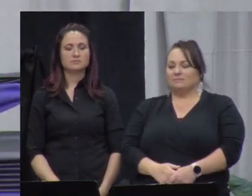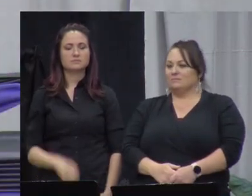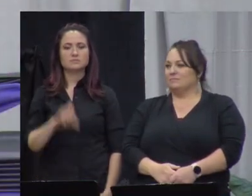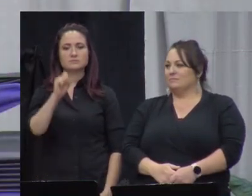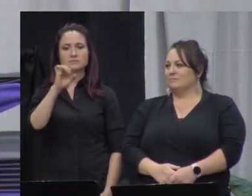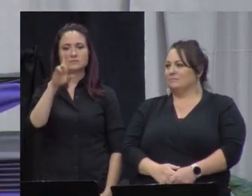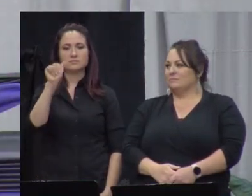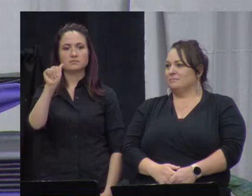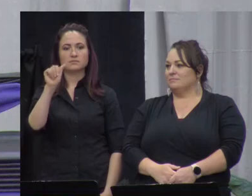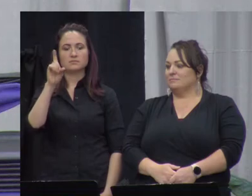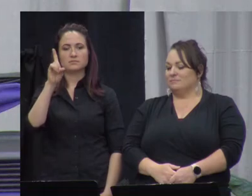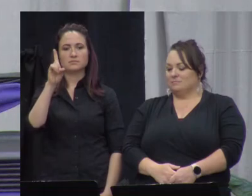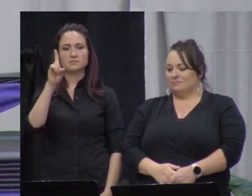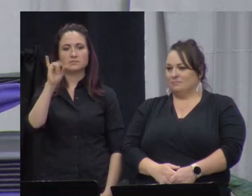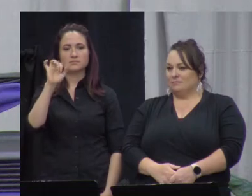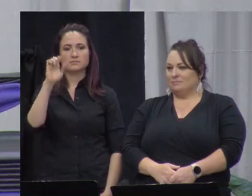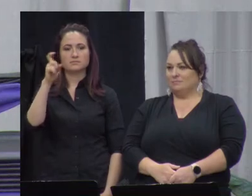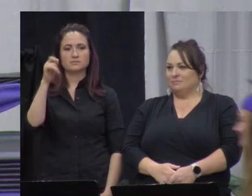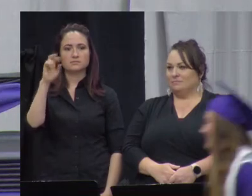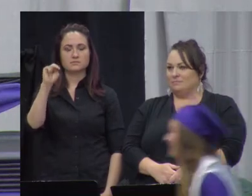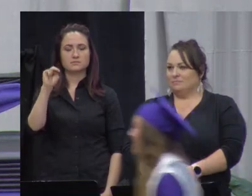Sierra Dixon.